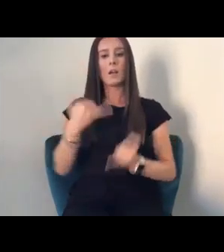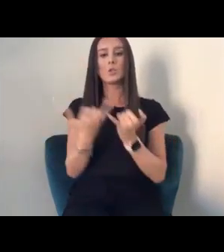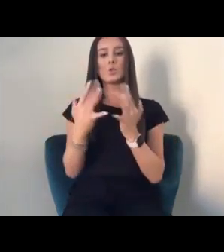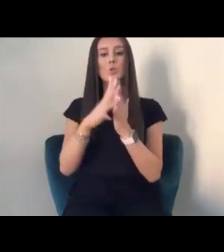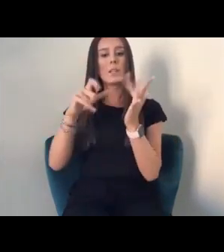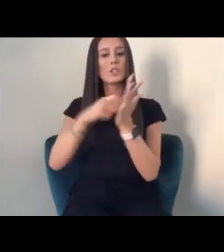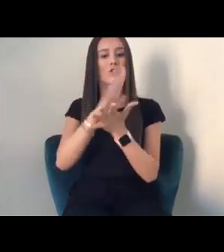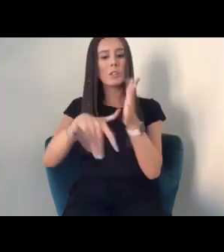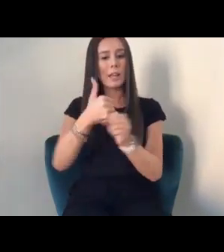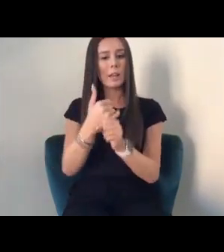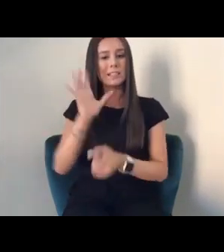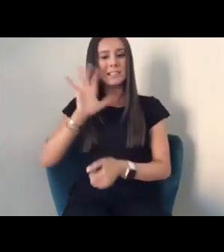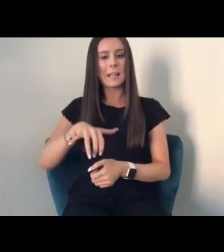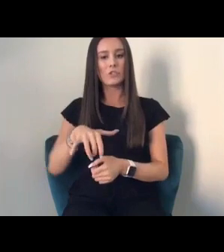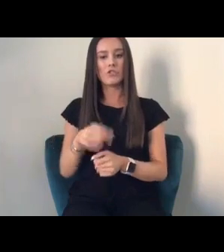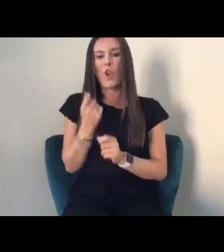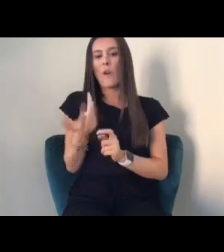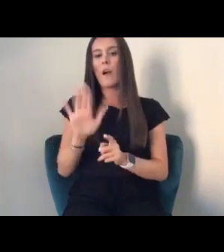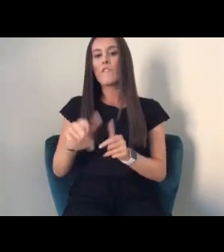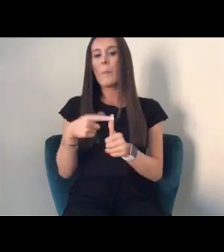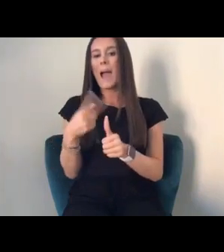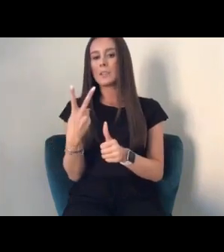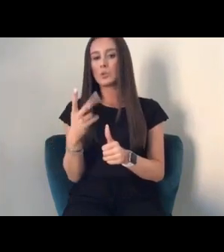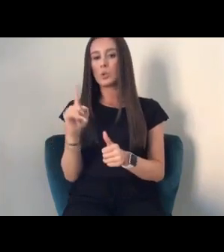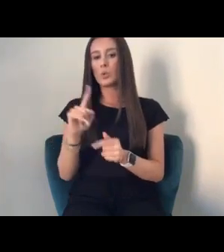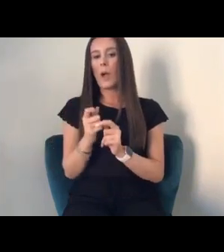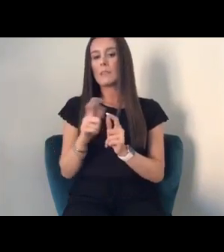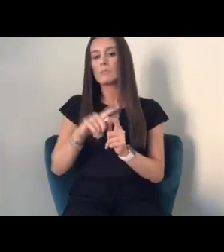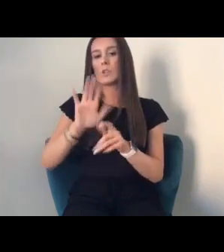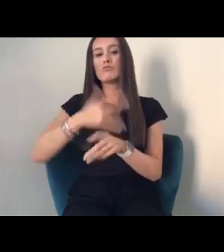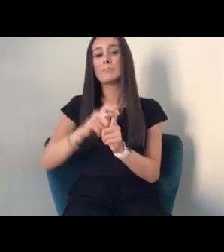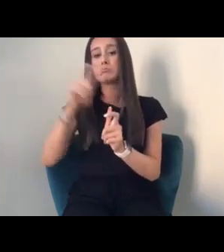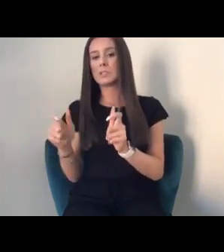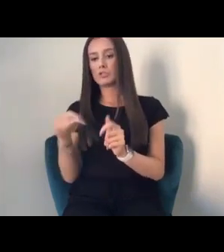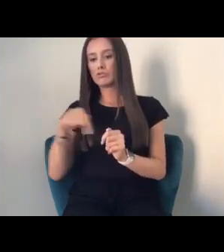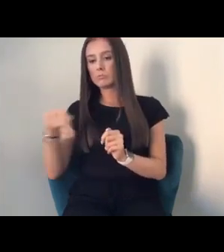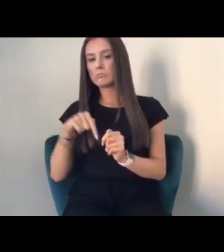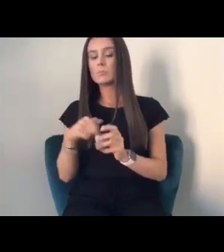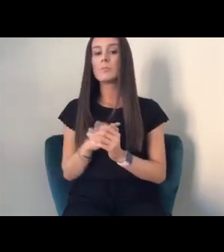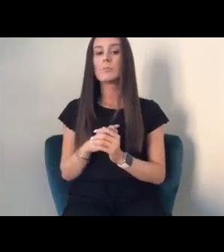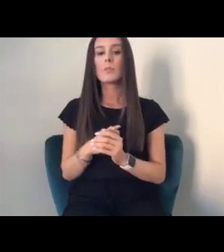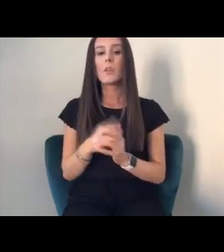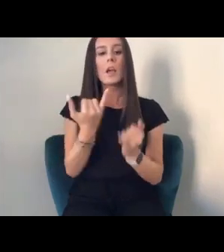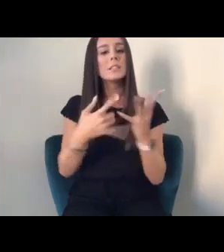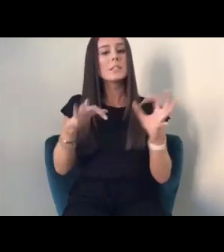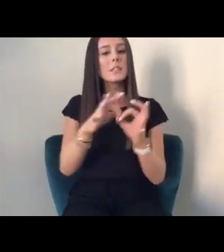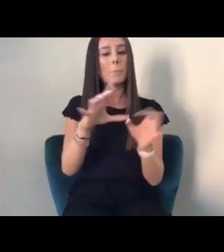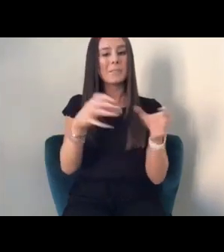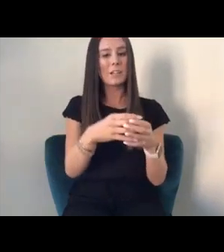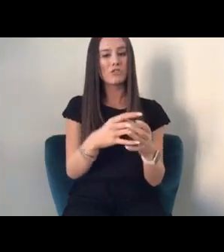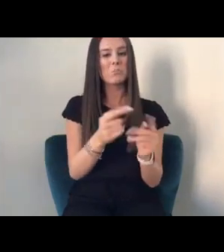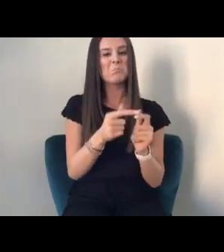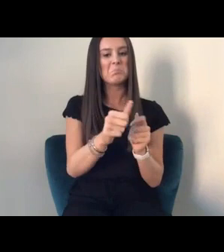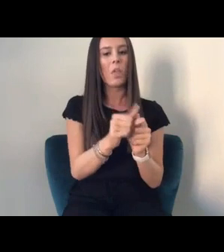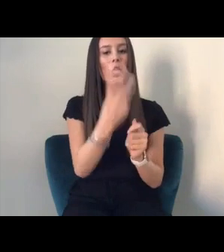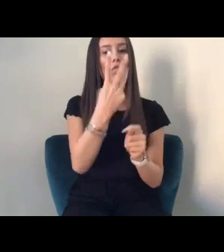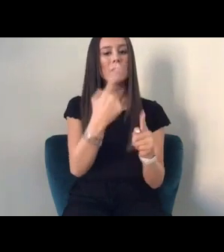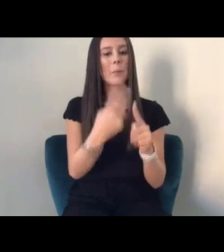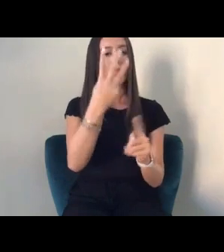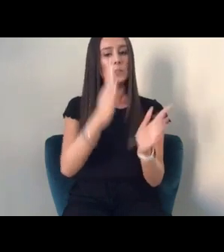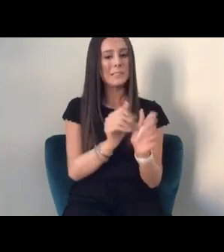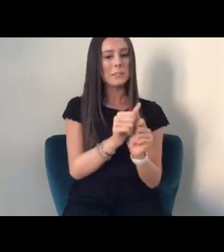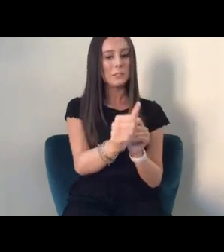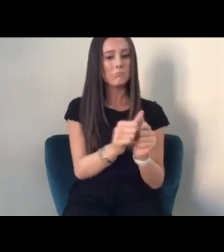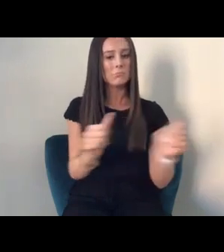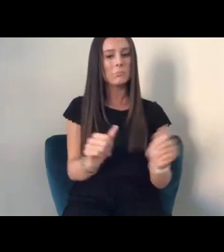Green Bridge over the A2. The substations will be approximately 3 meters wide by 3 meters long and